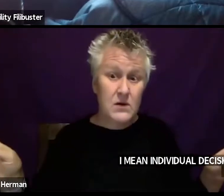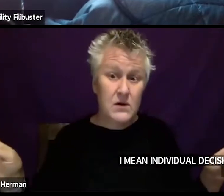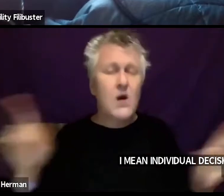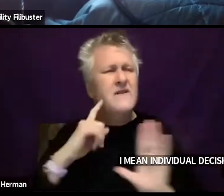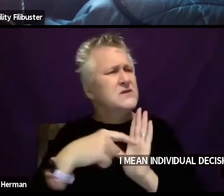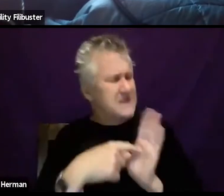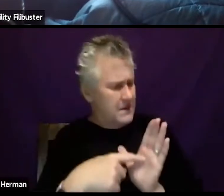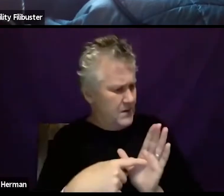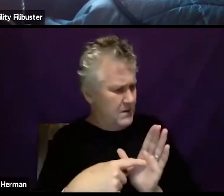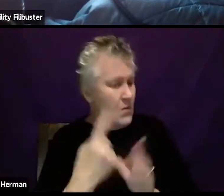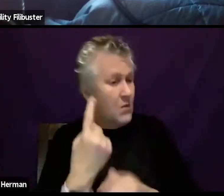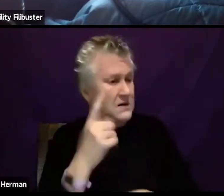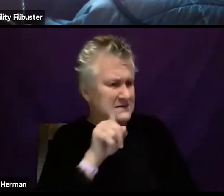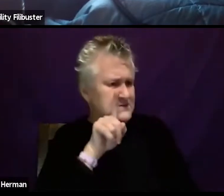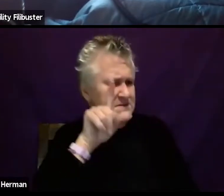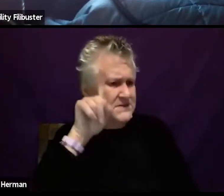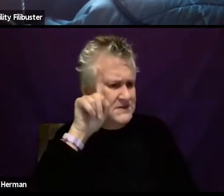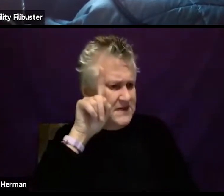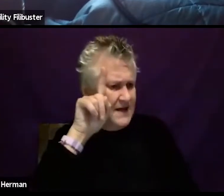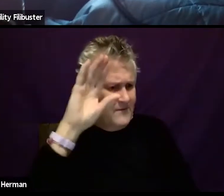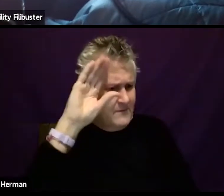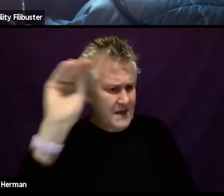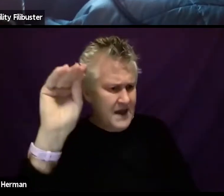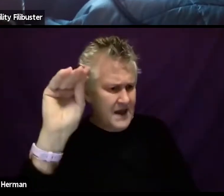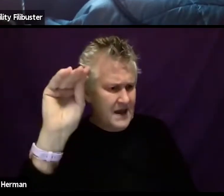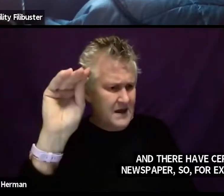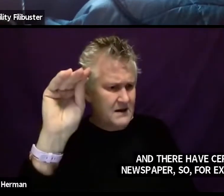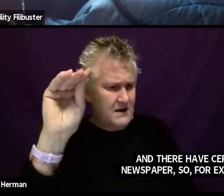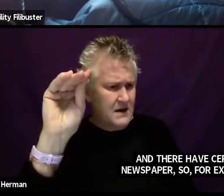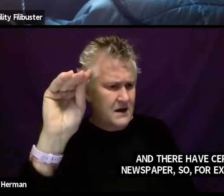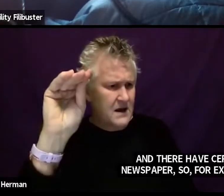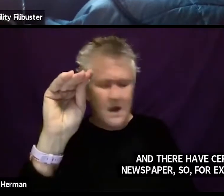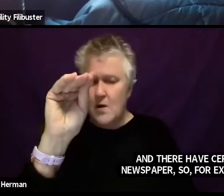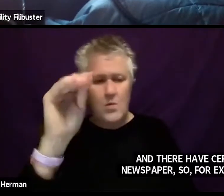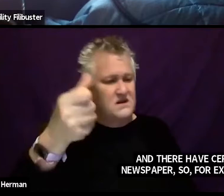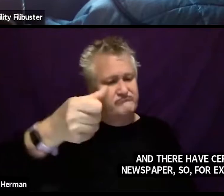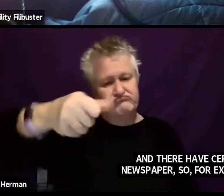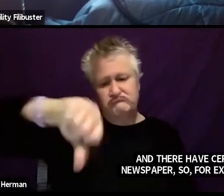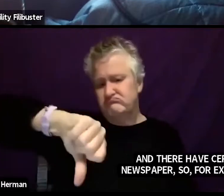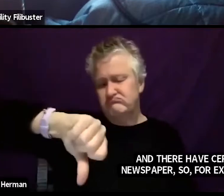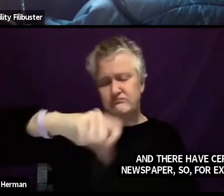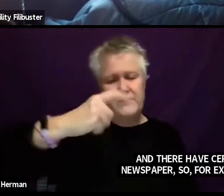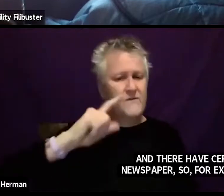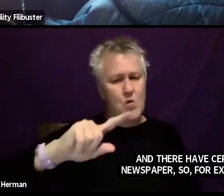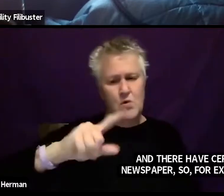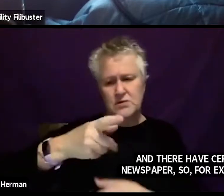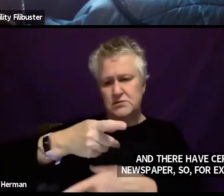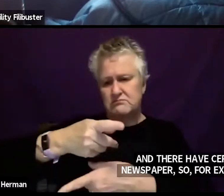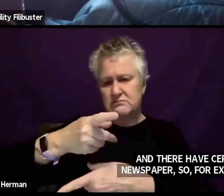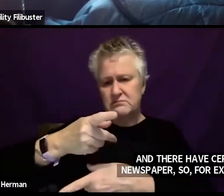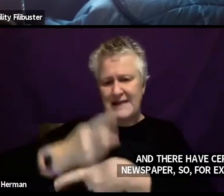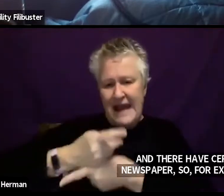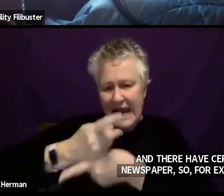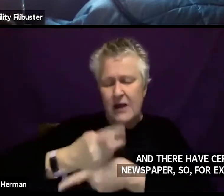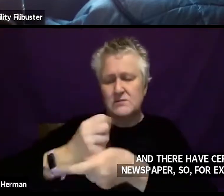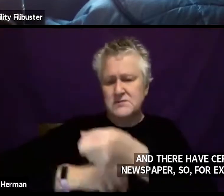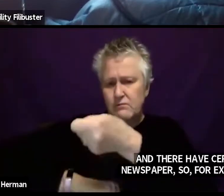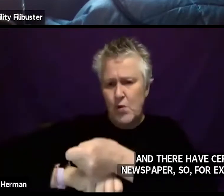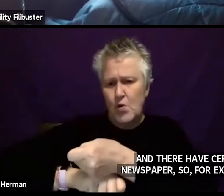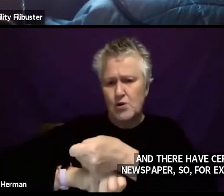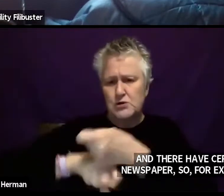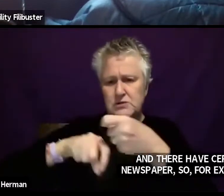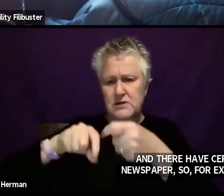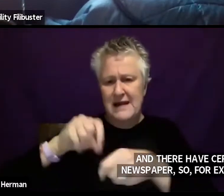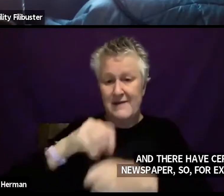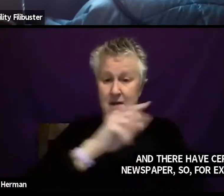deaf gentleman was denied a lot of care and support and communication support in hospital during the pandemic, and this resulted